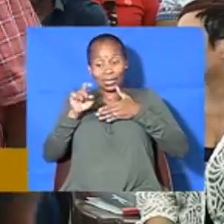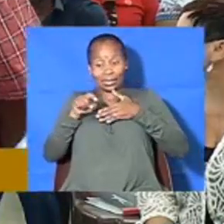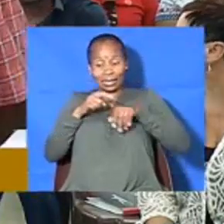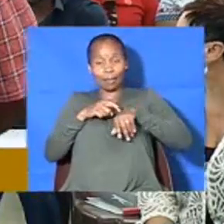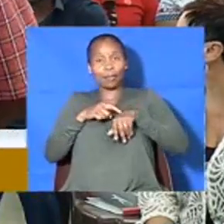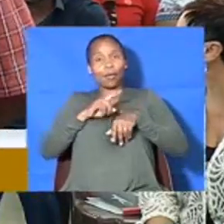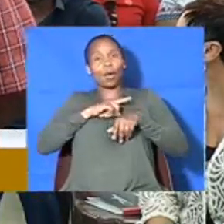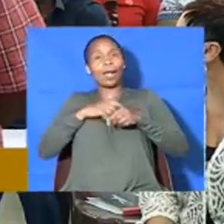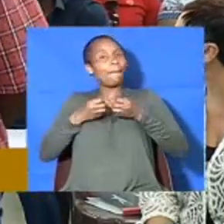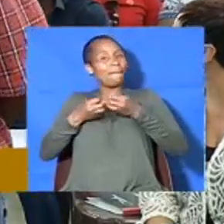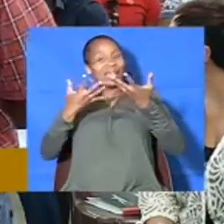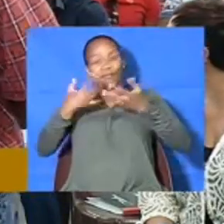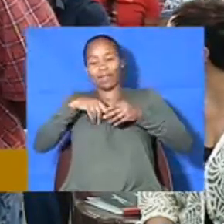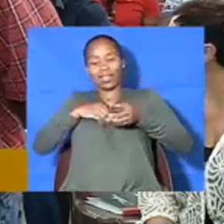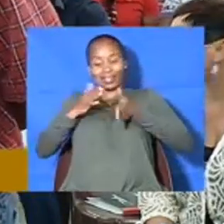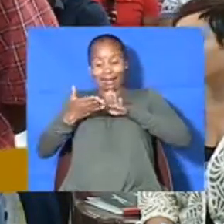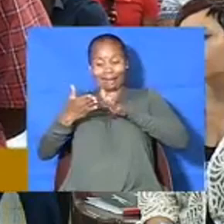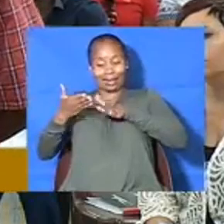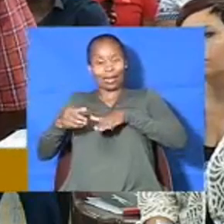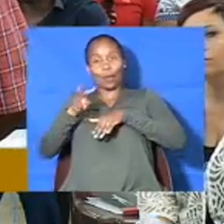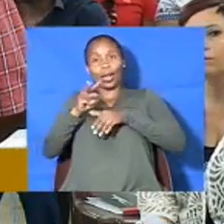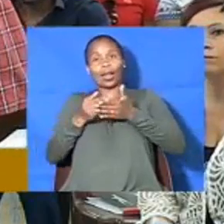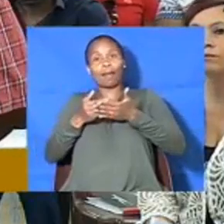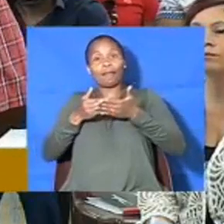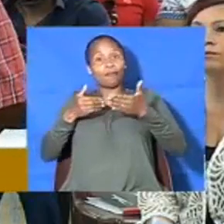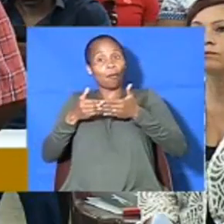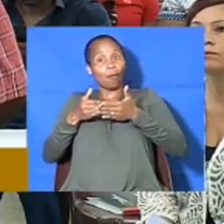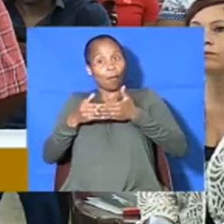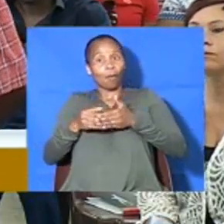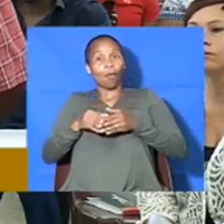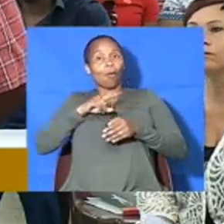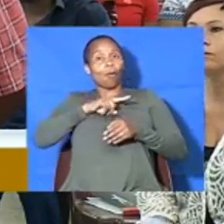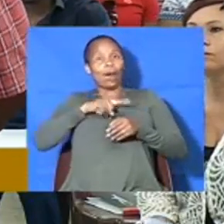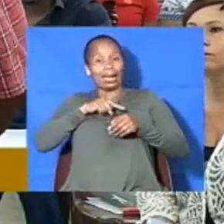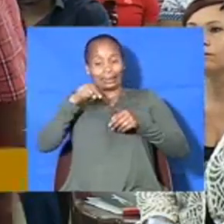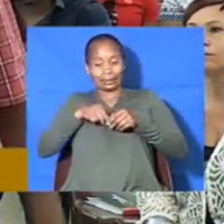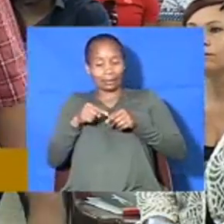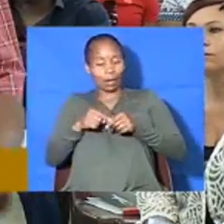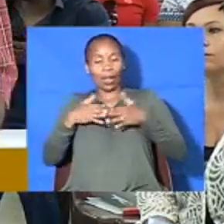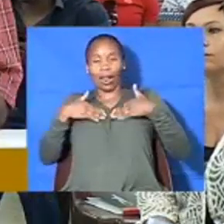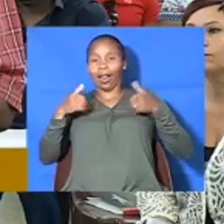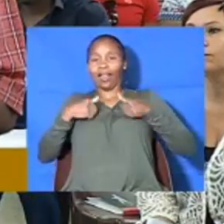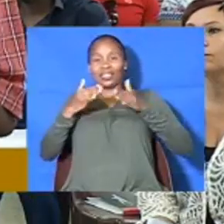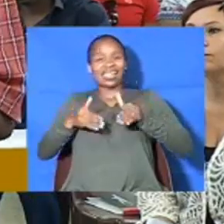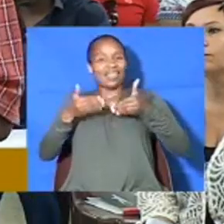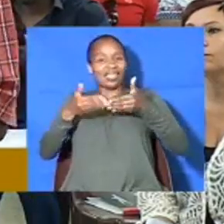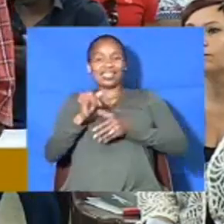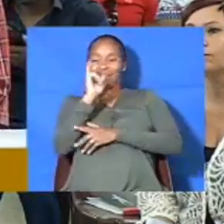he was with other kings that I cannot mention now.